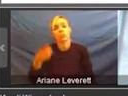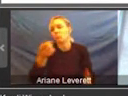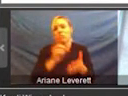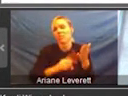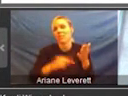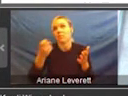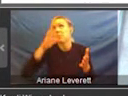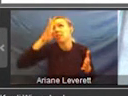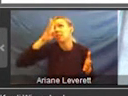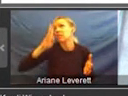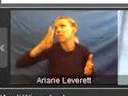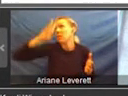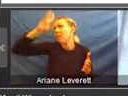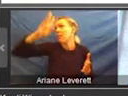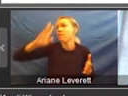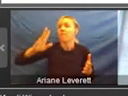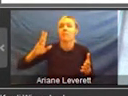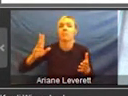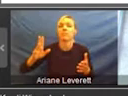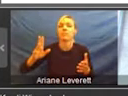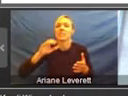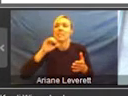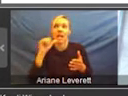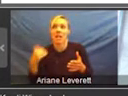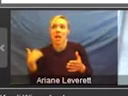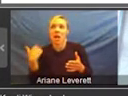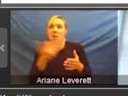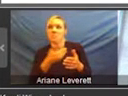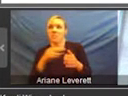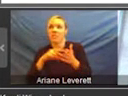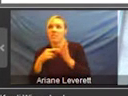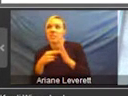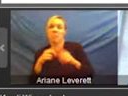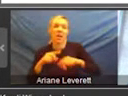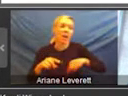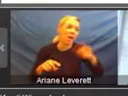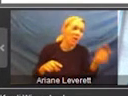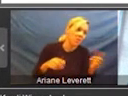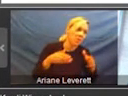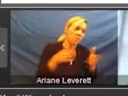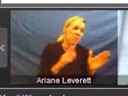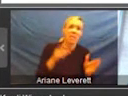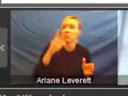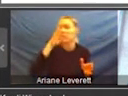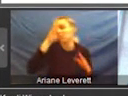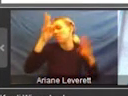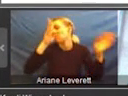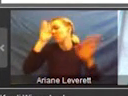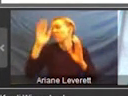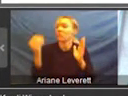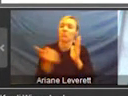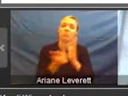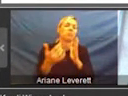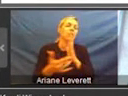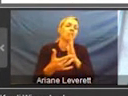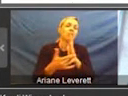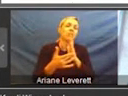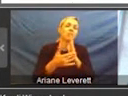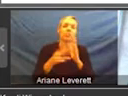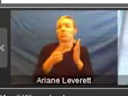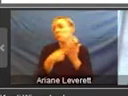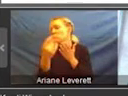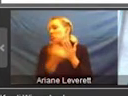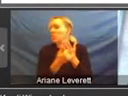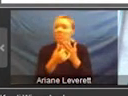innovative in the not the sense we mean it, but the other sense kind of way. If you design a project which will not be